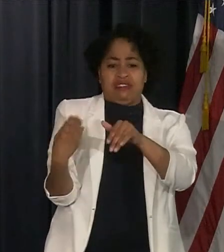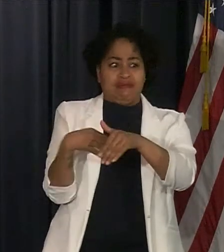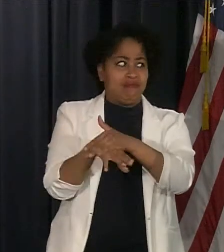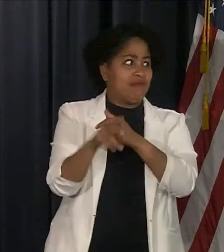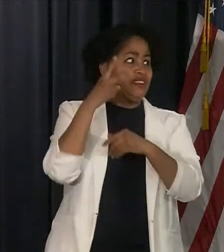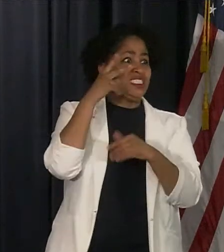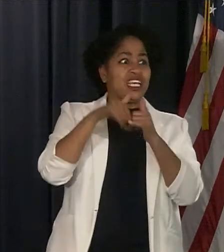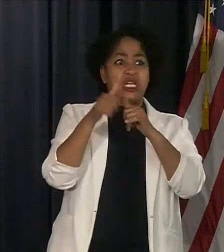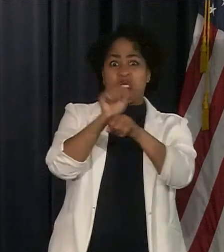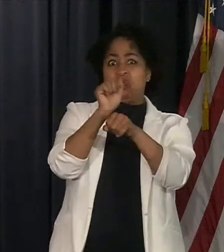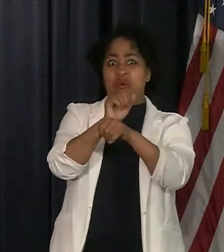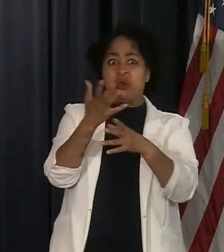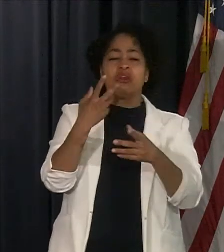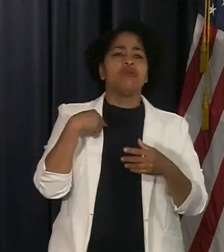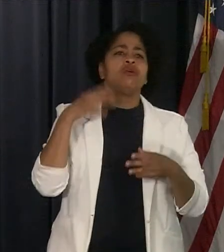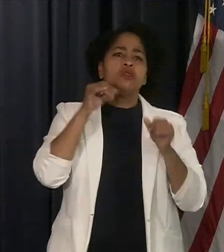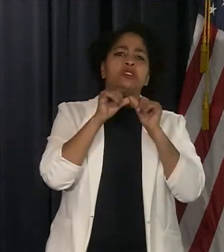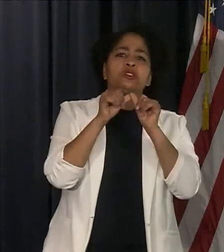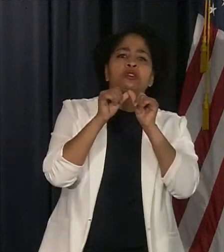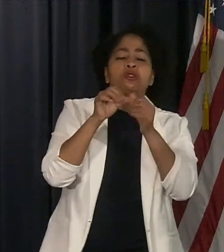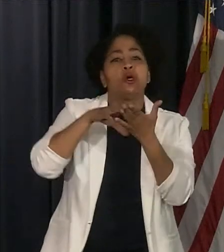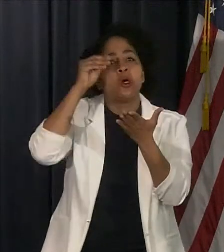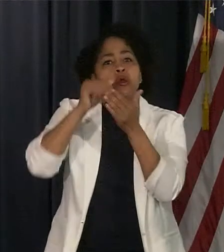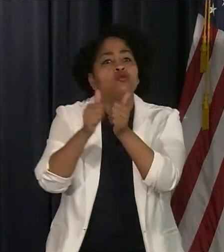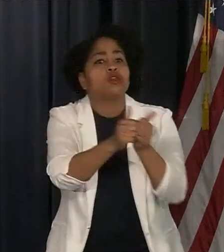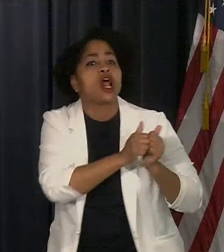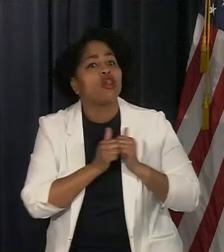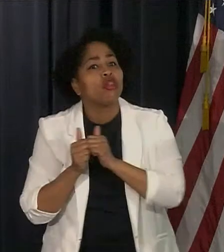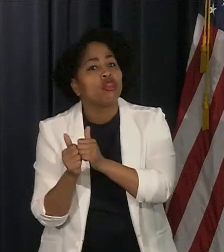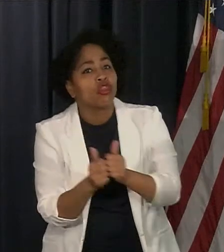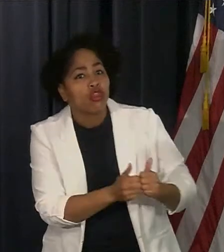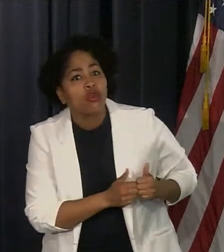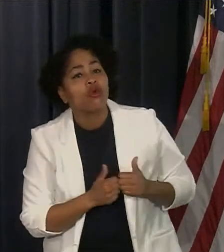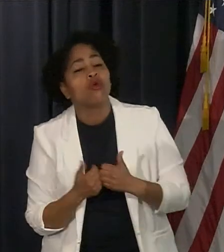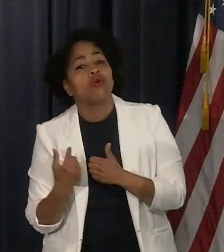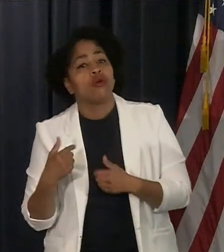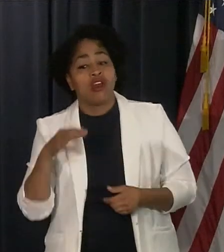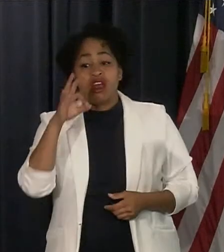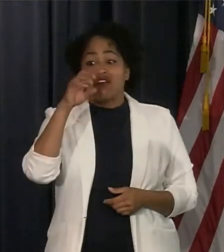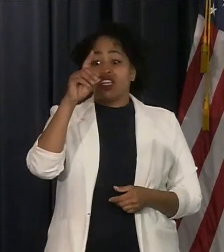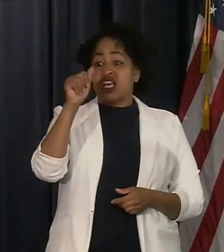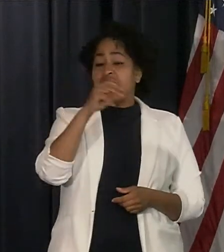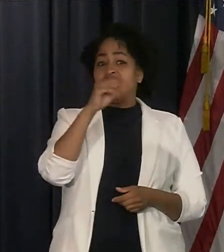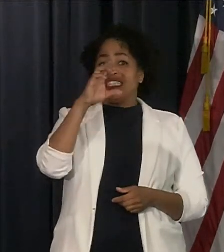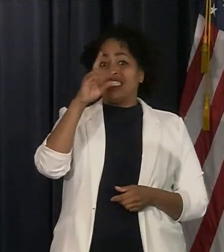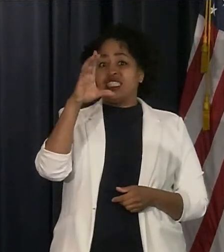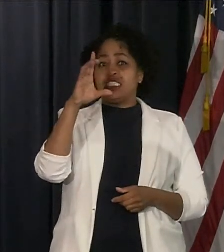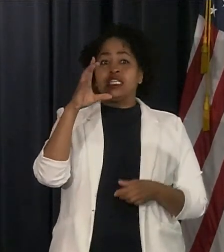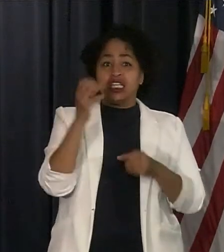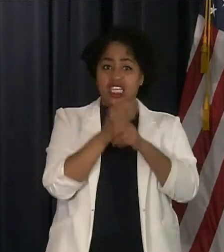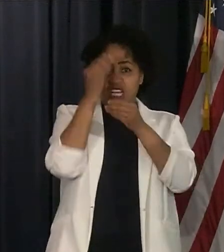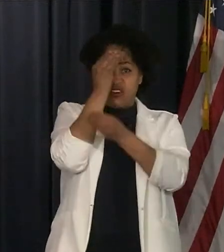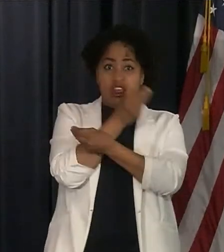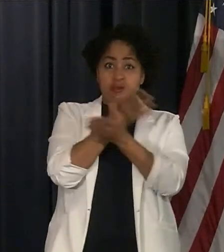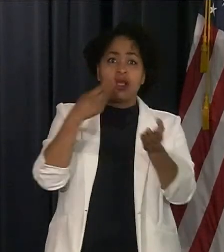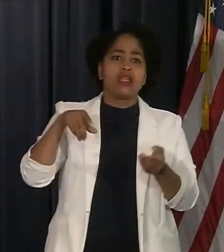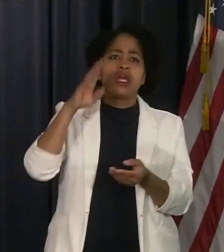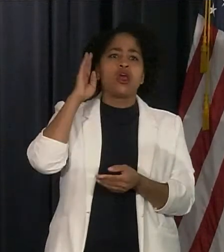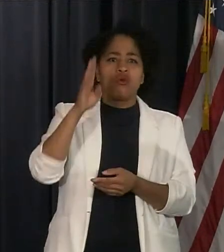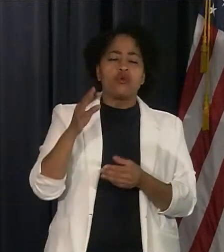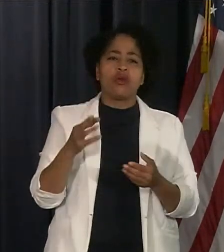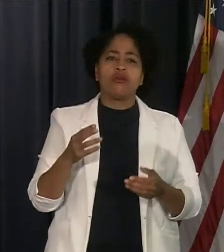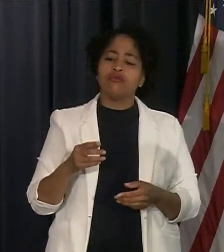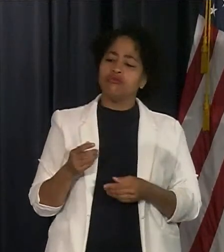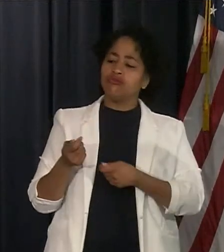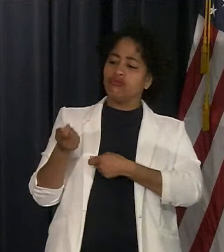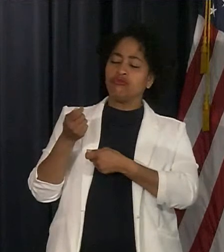work. And so we're going to continue to learn together. And as the FDA and the CDC get information, they're going to update